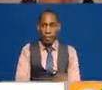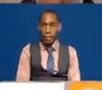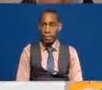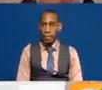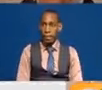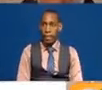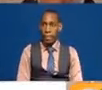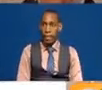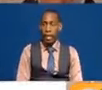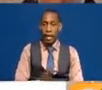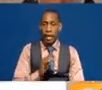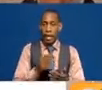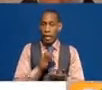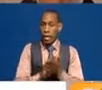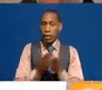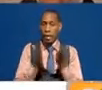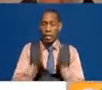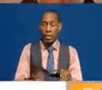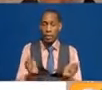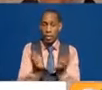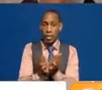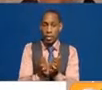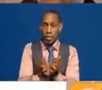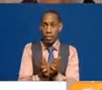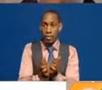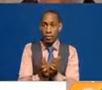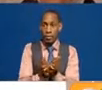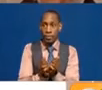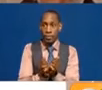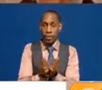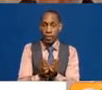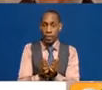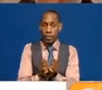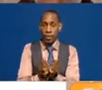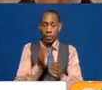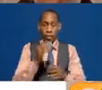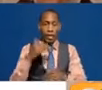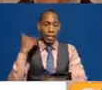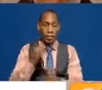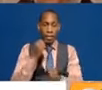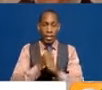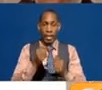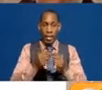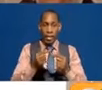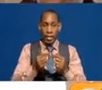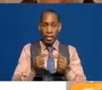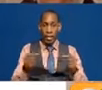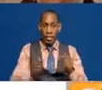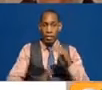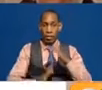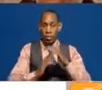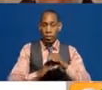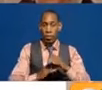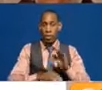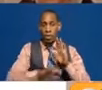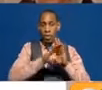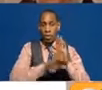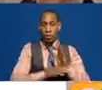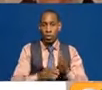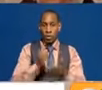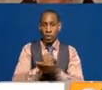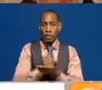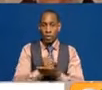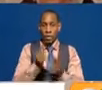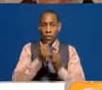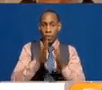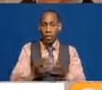no one has been arrested for crimes committed against senior constitutional office holders seen live on national